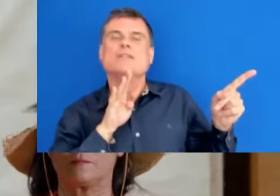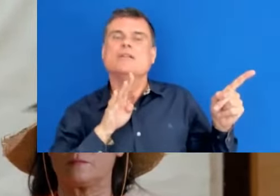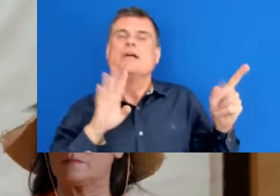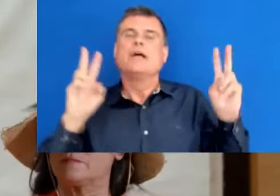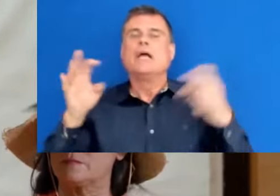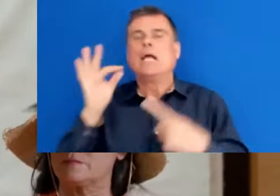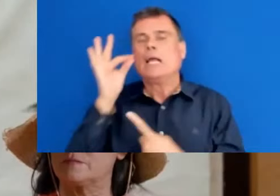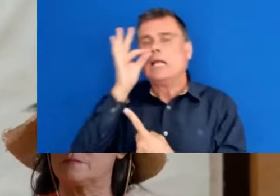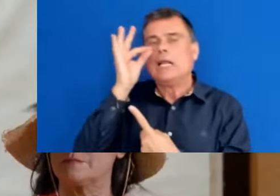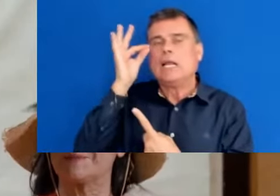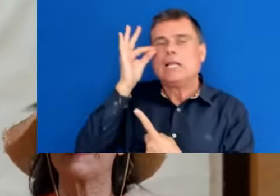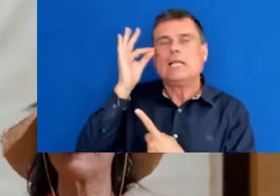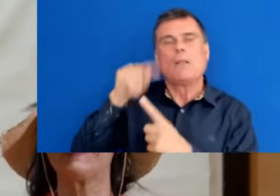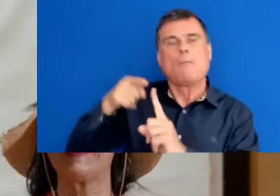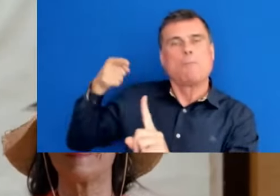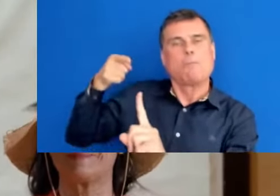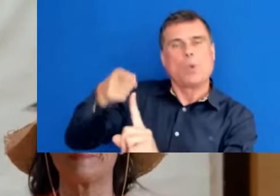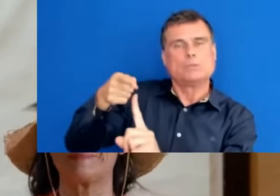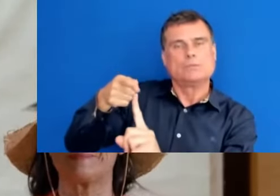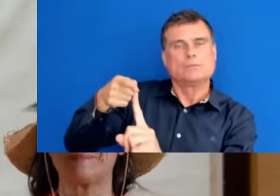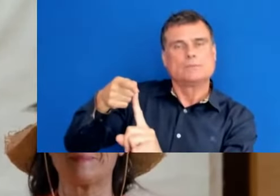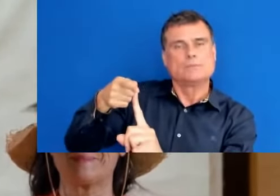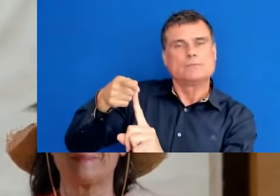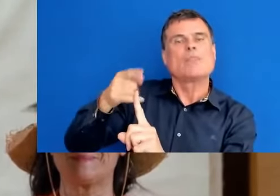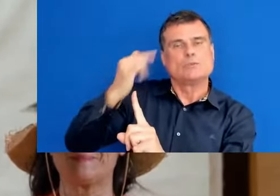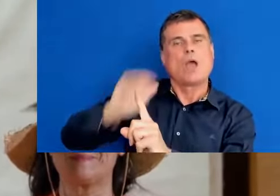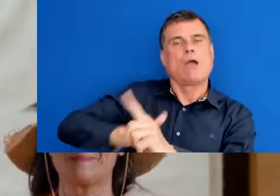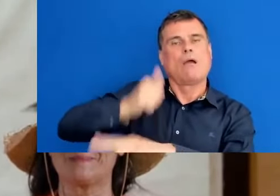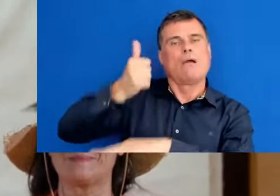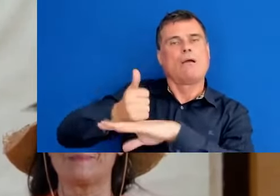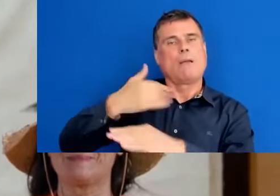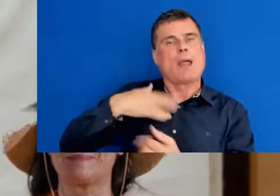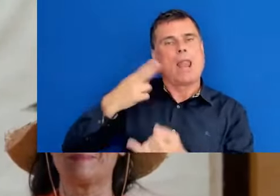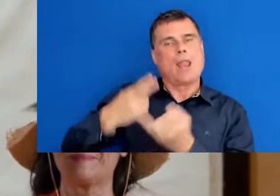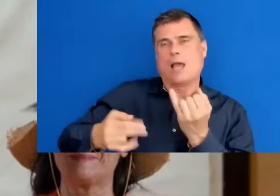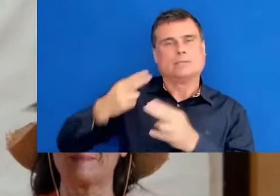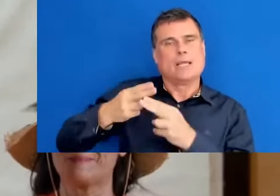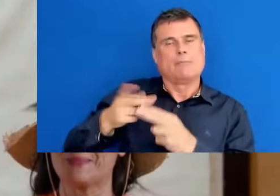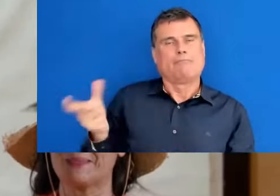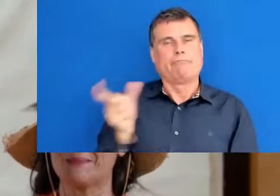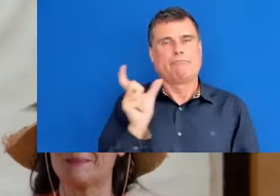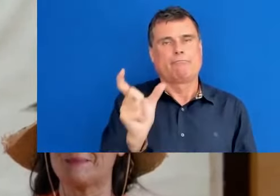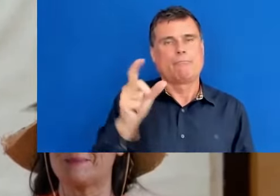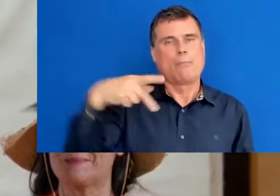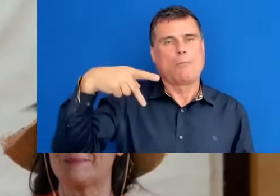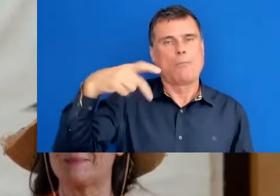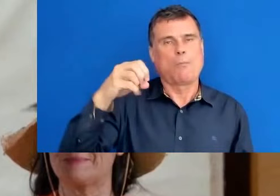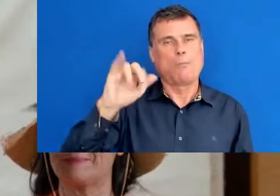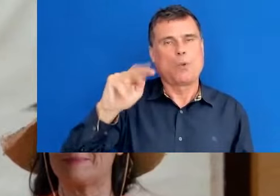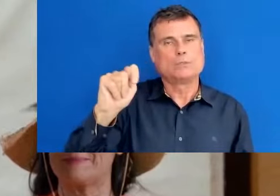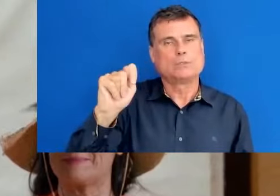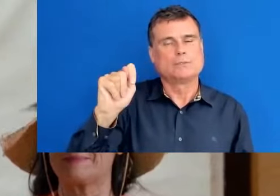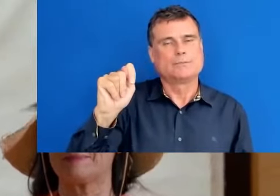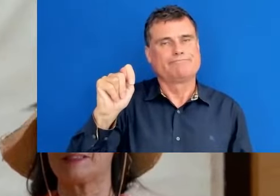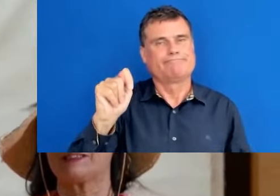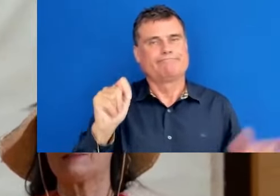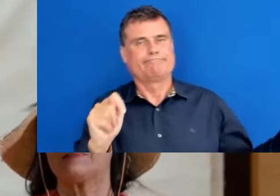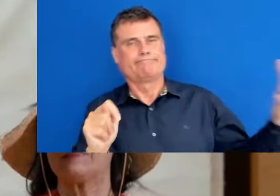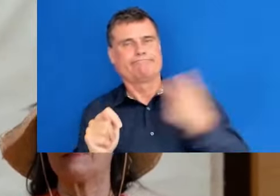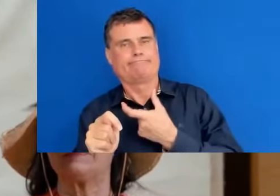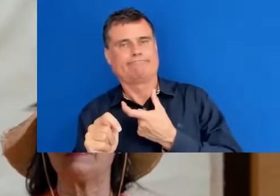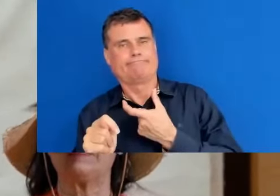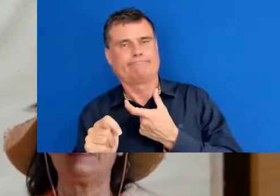and eventually as the Points, and that is how we got our last name here in this society.